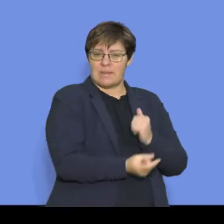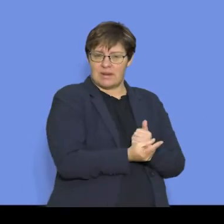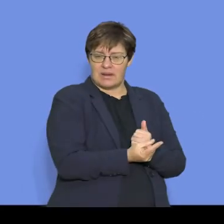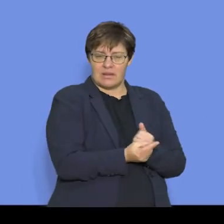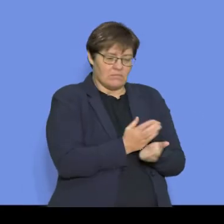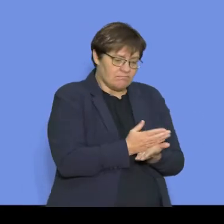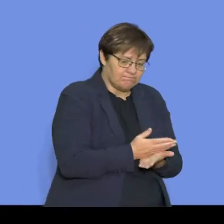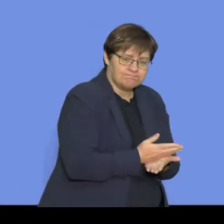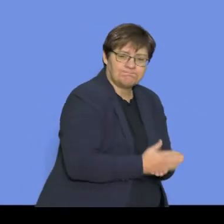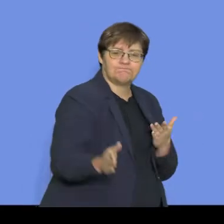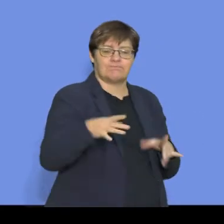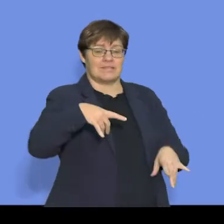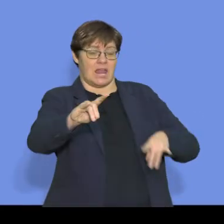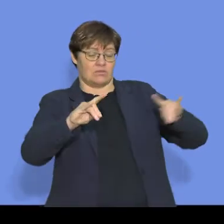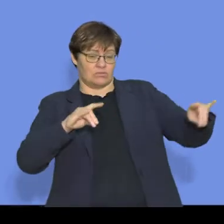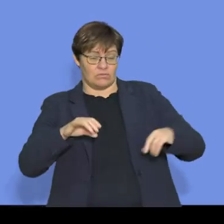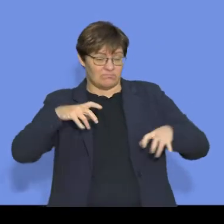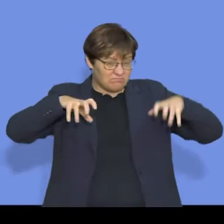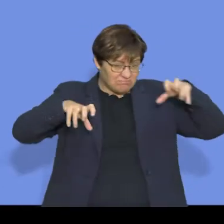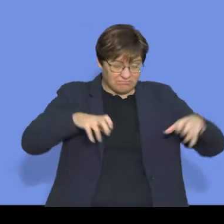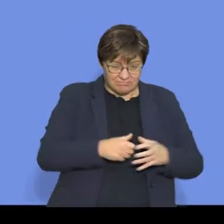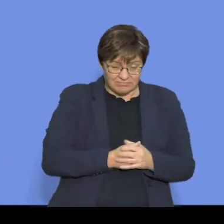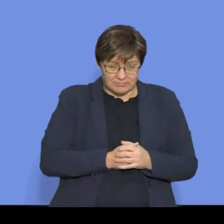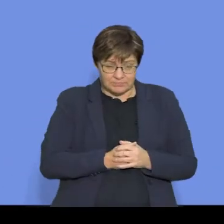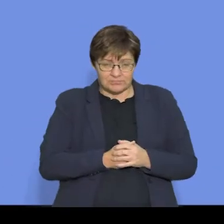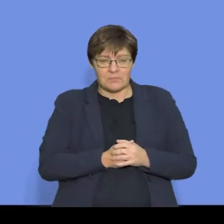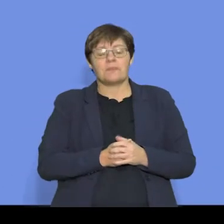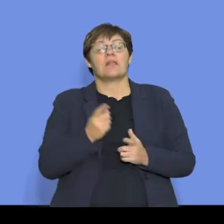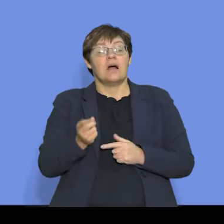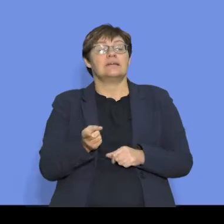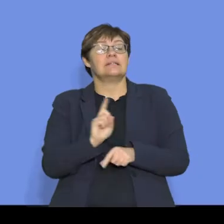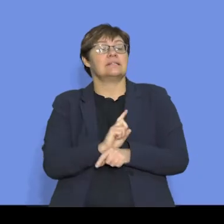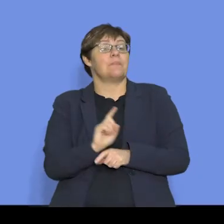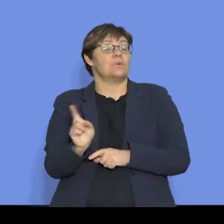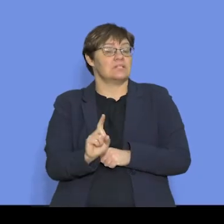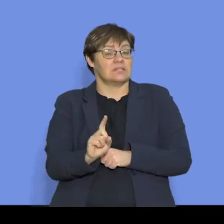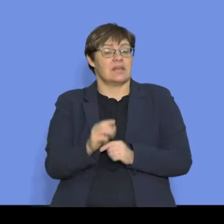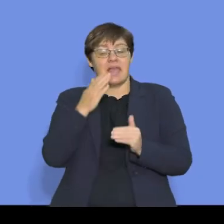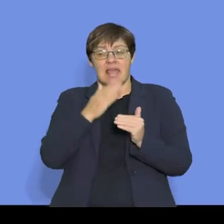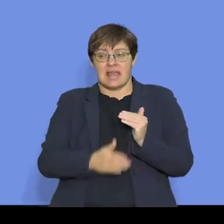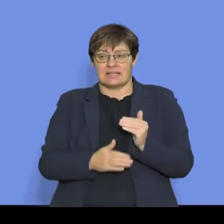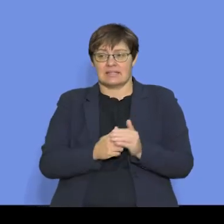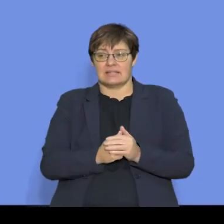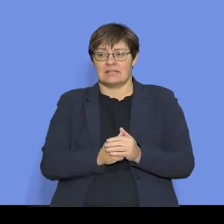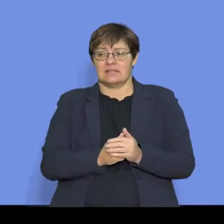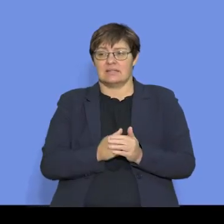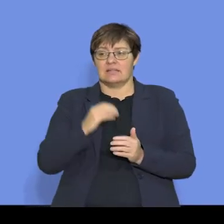occur that wiped out the dinosaurs? And that was at the end of